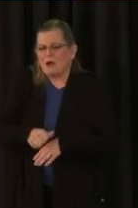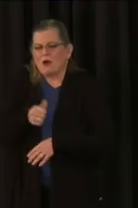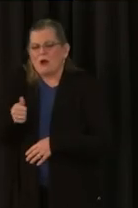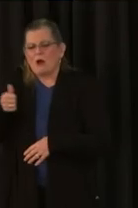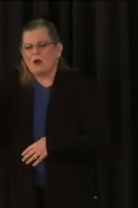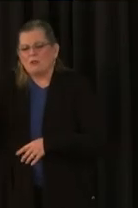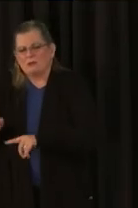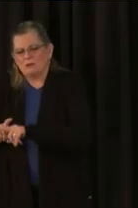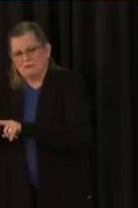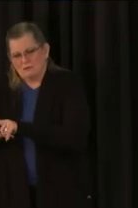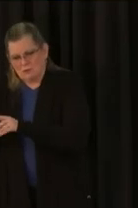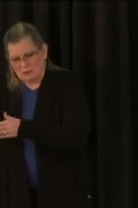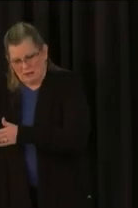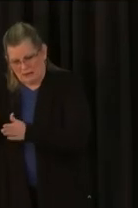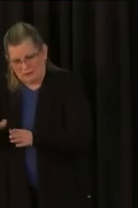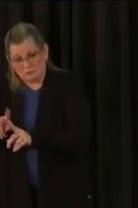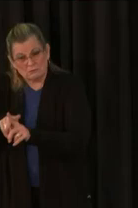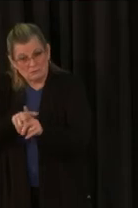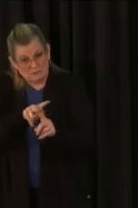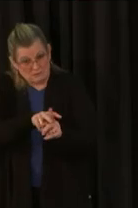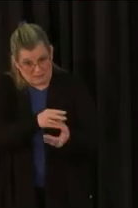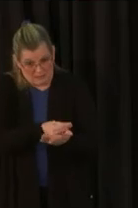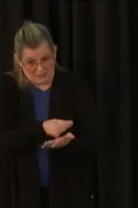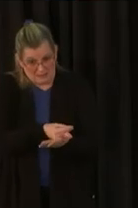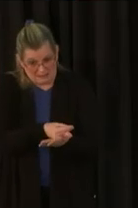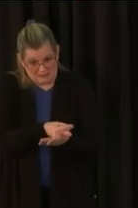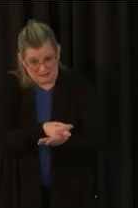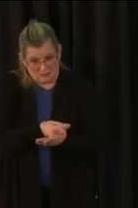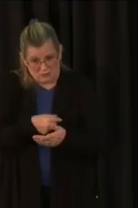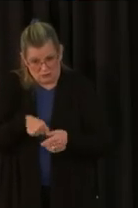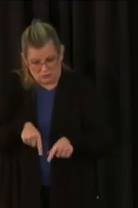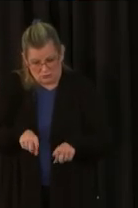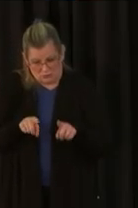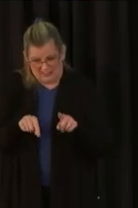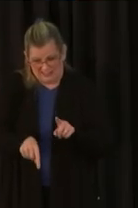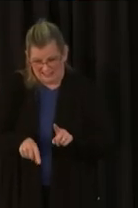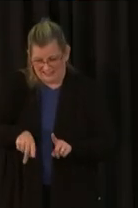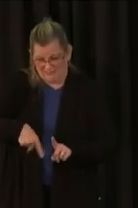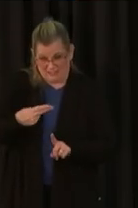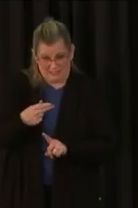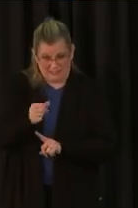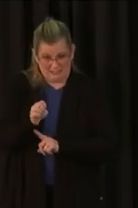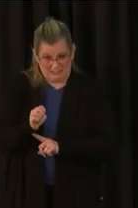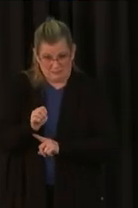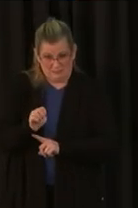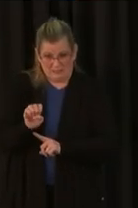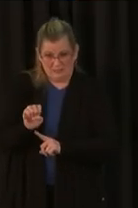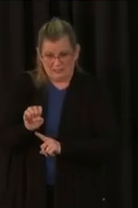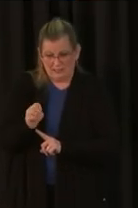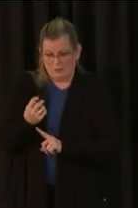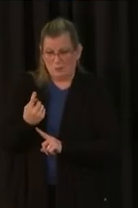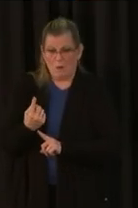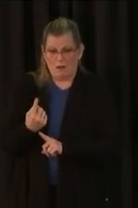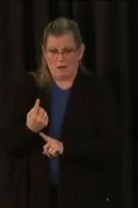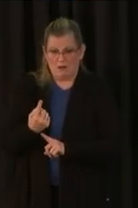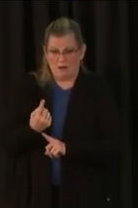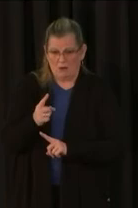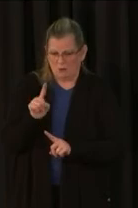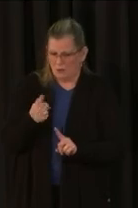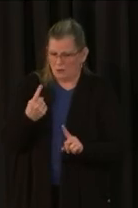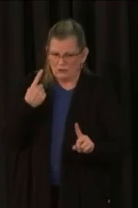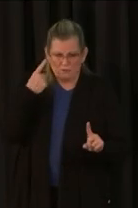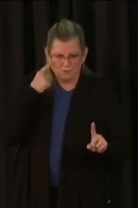dollars to those two in this particular round that is open, if that makes sense. So E1 is definitely designed for those